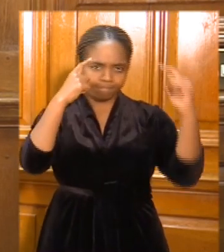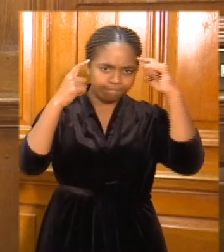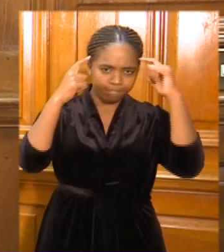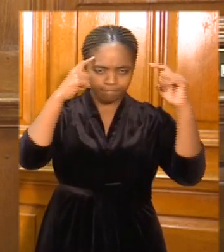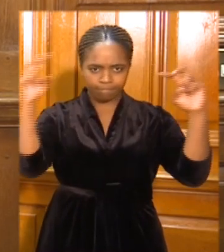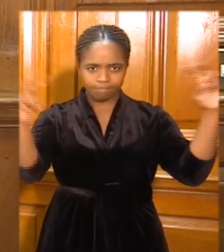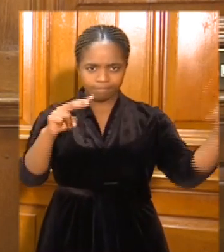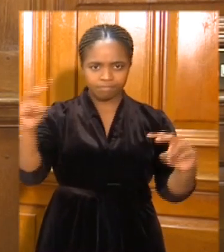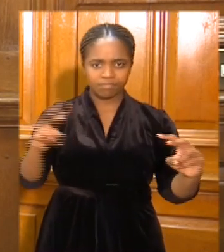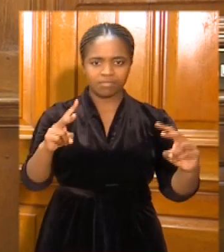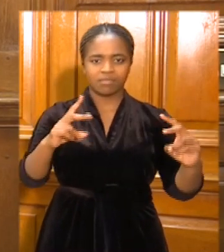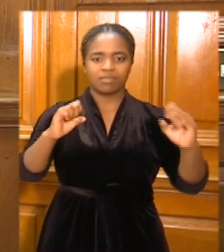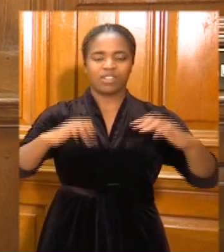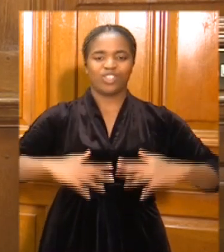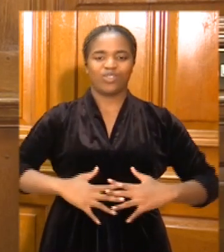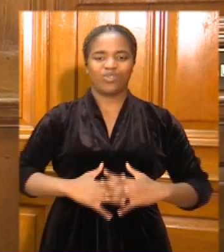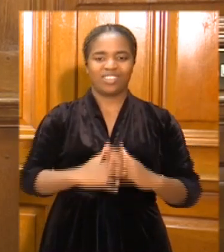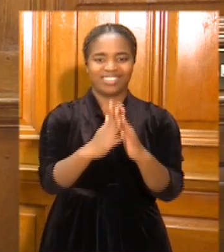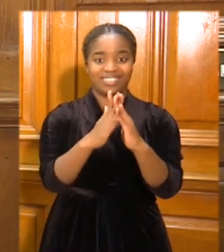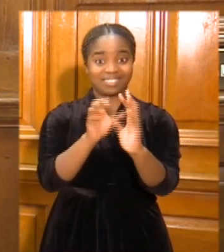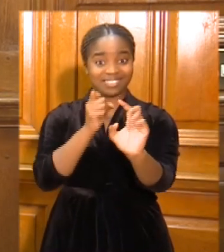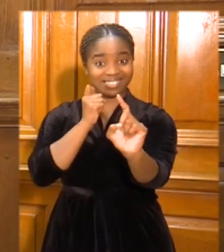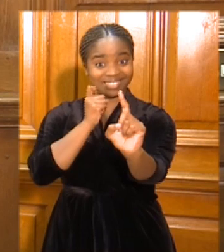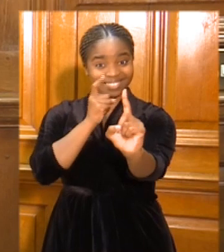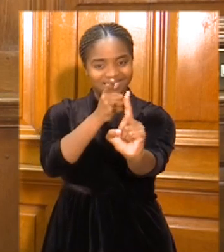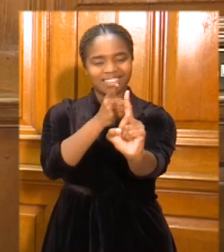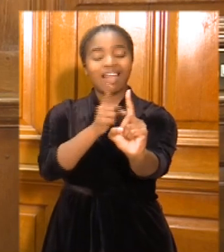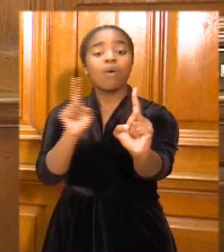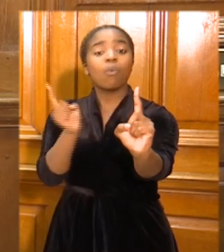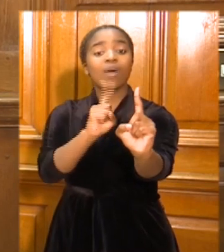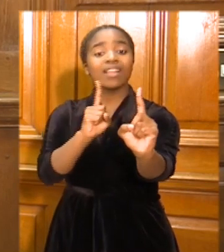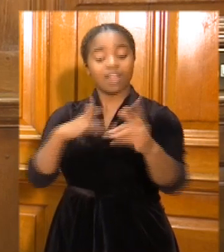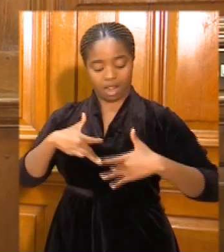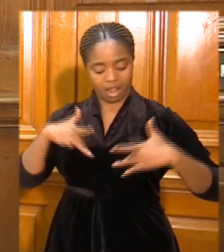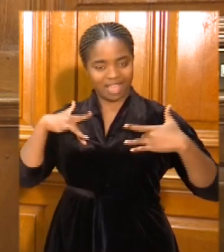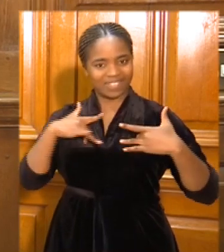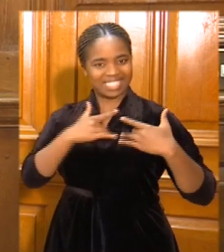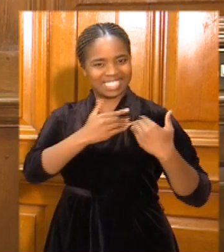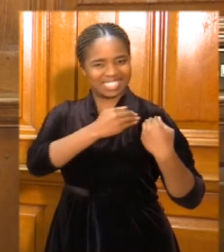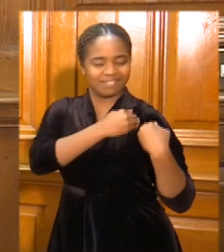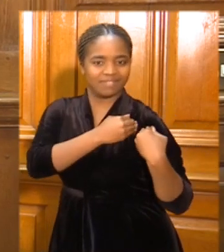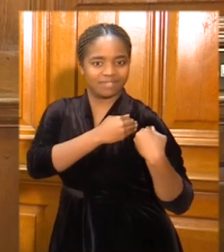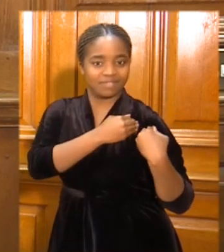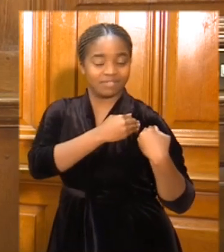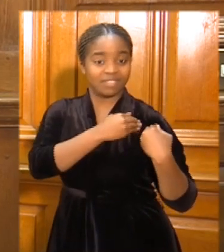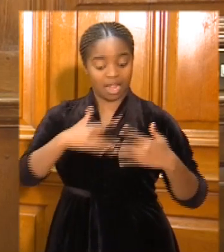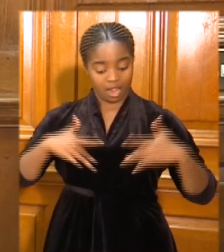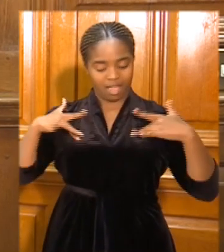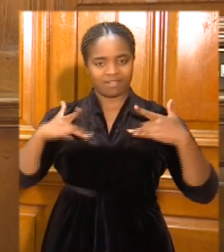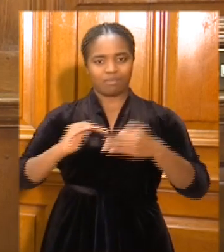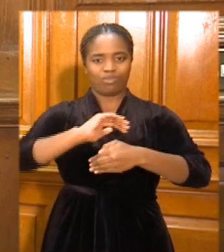that our central goal must be to save lives and to protect